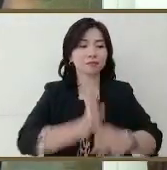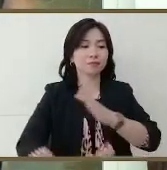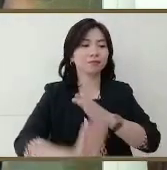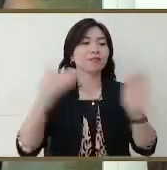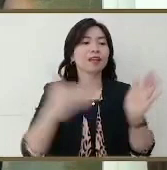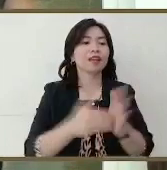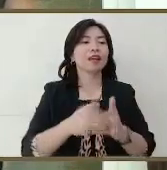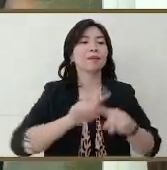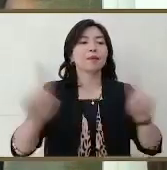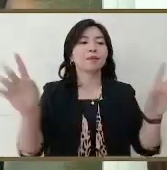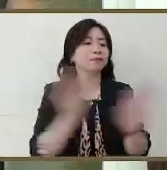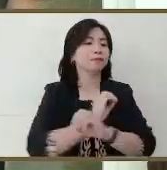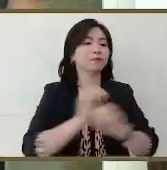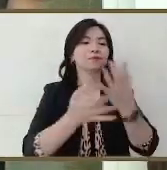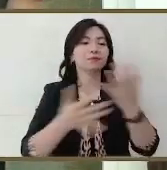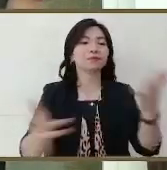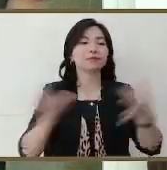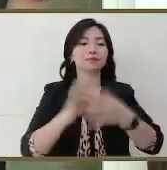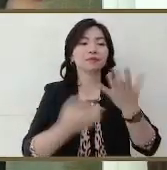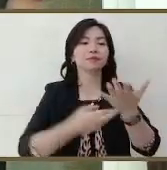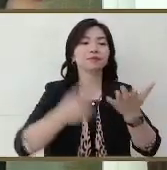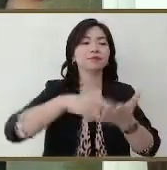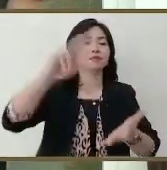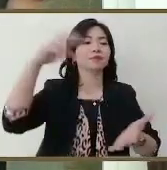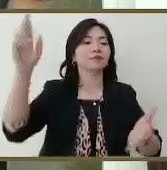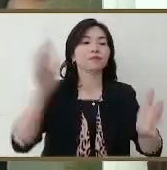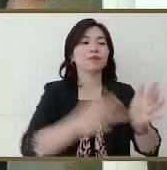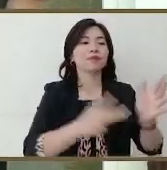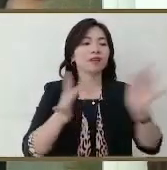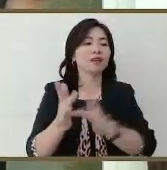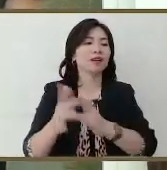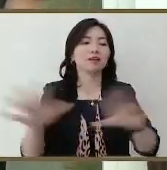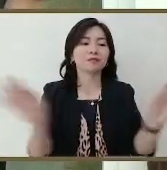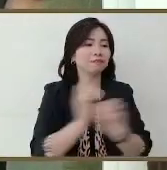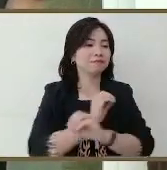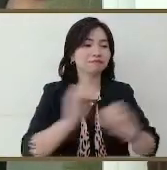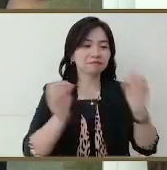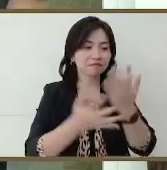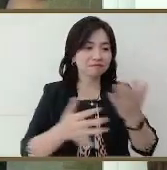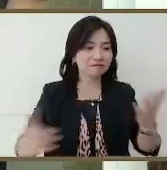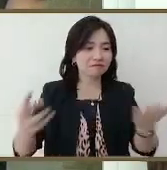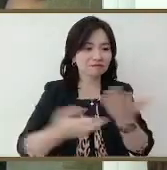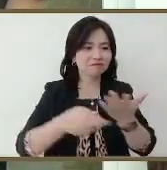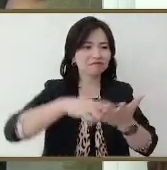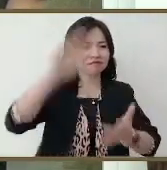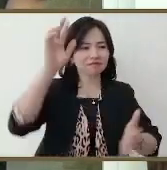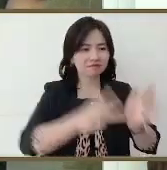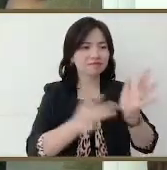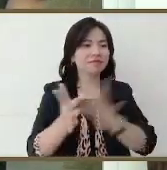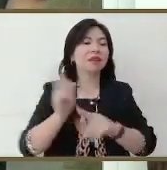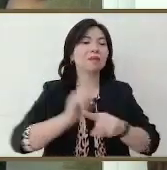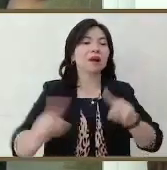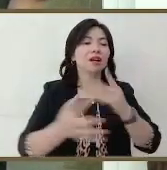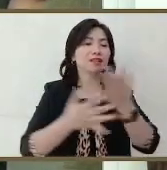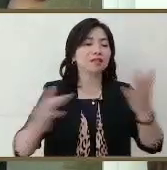truly born again. But nothing but the blood of the risen Lamb. Nothing but the blood of the risen Lamb. Nothing